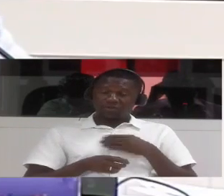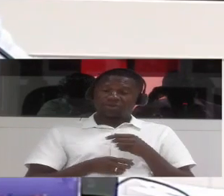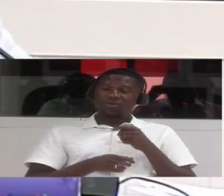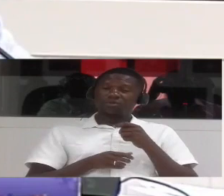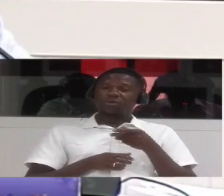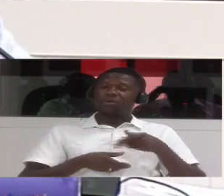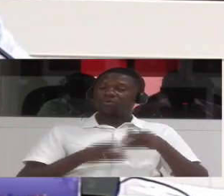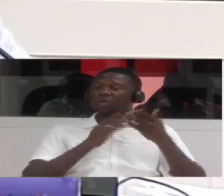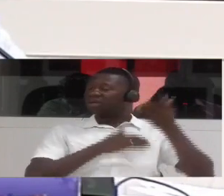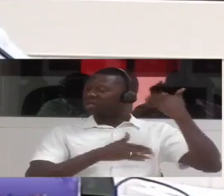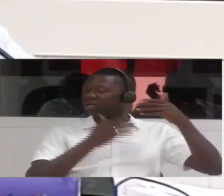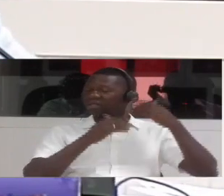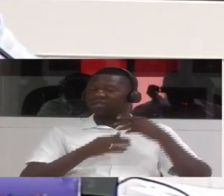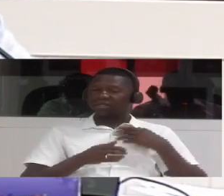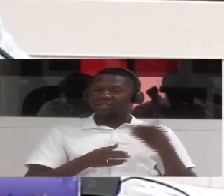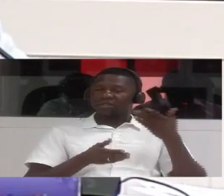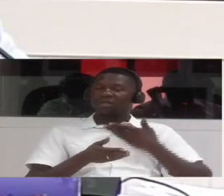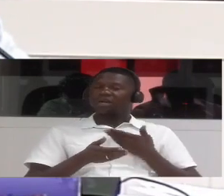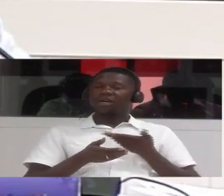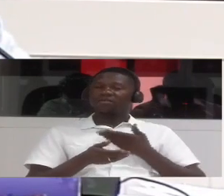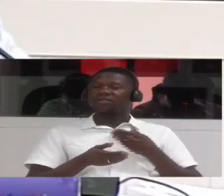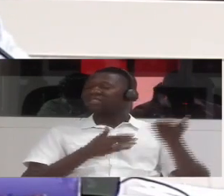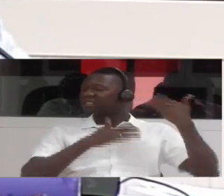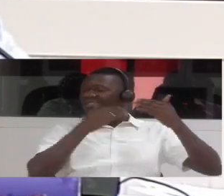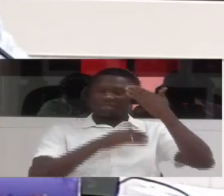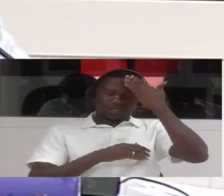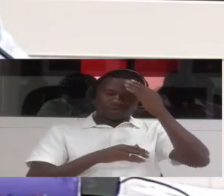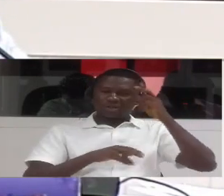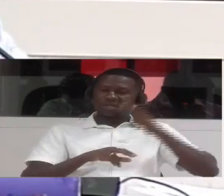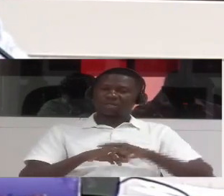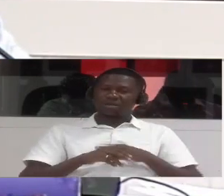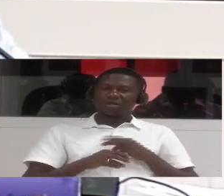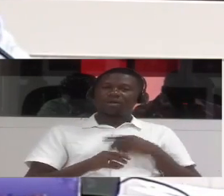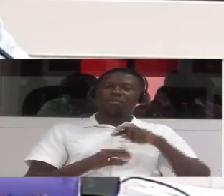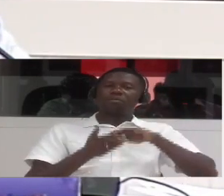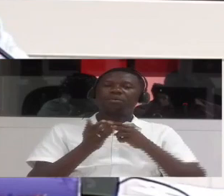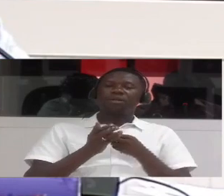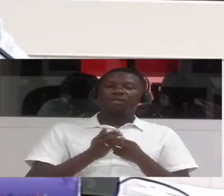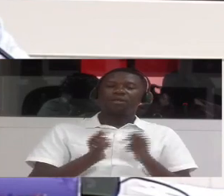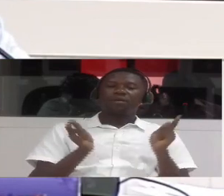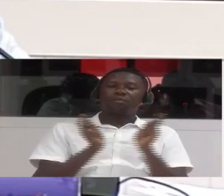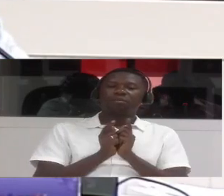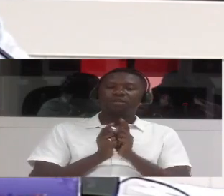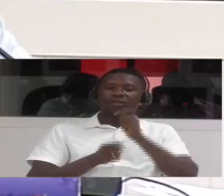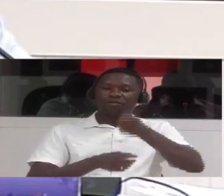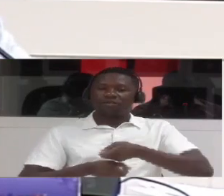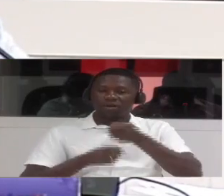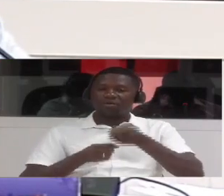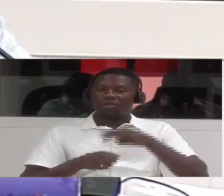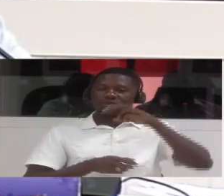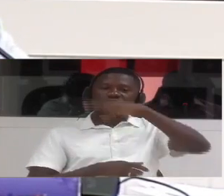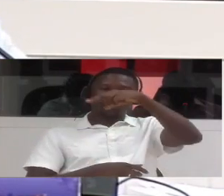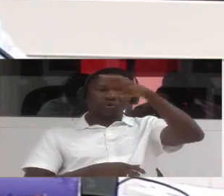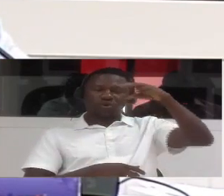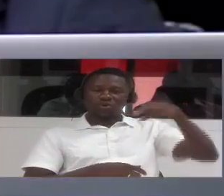that was that he inherited from the Jara government. Used to be Meet the Farmer's Store. Meet the Farmer's Store, yeah. Okay, tell us about it.